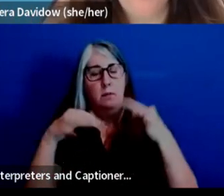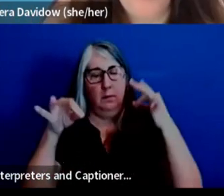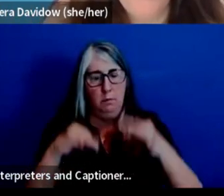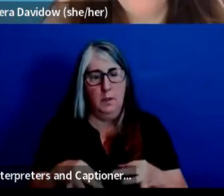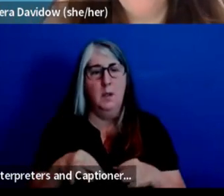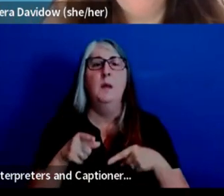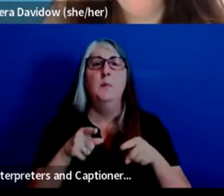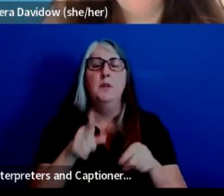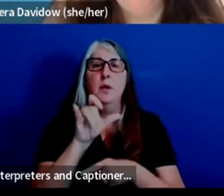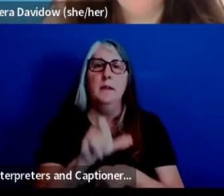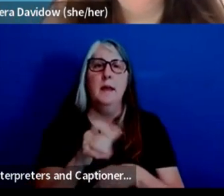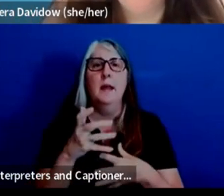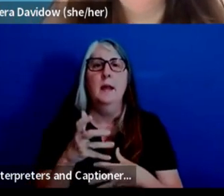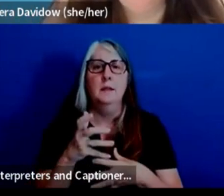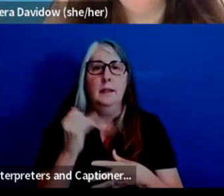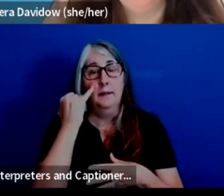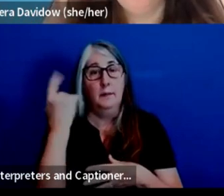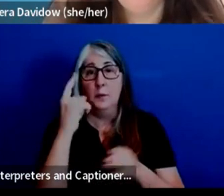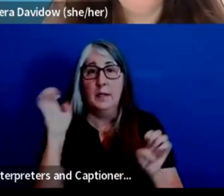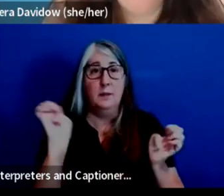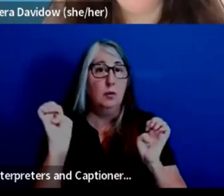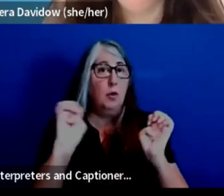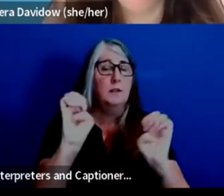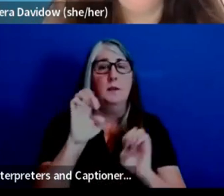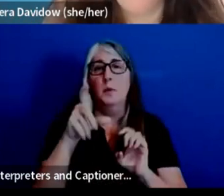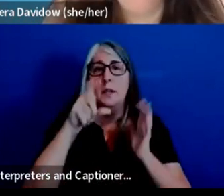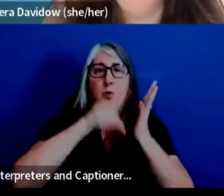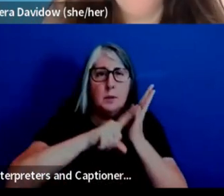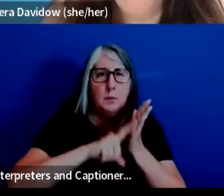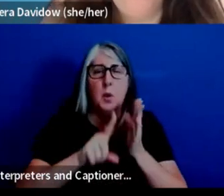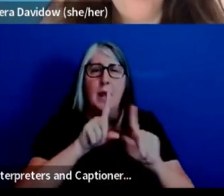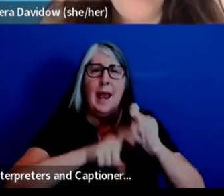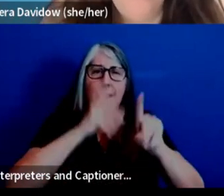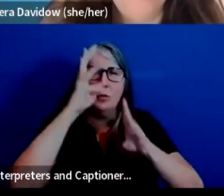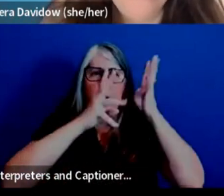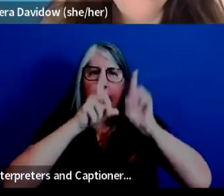with someone, trust that they are the expert on themselves, explore with them, ask creative